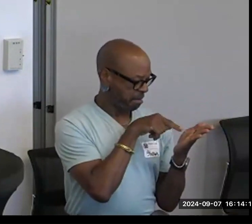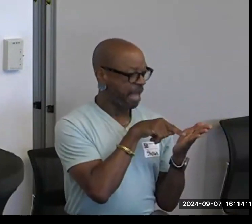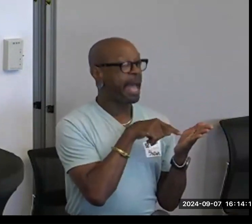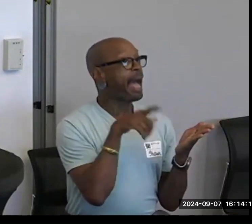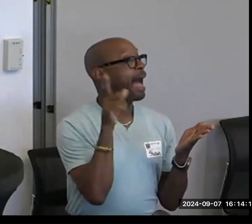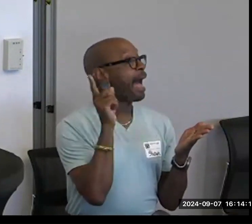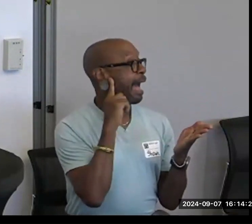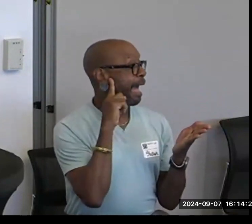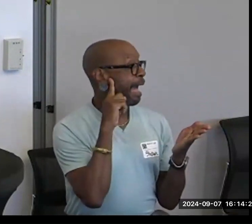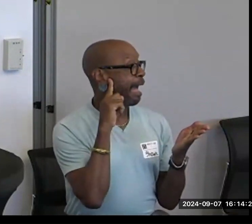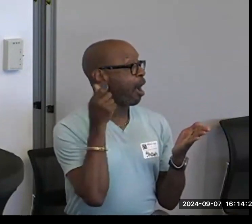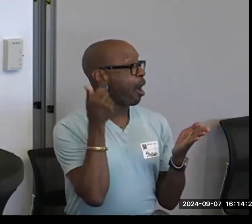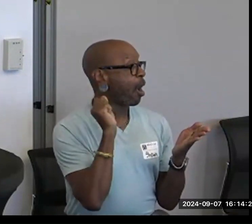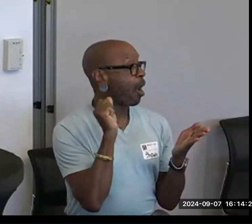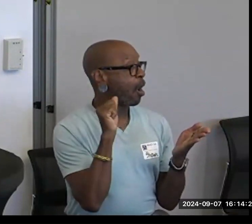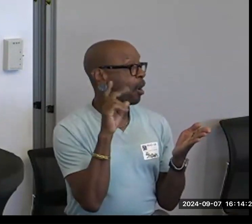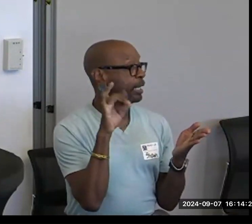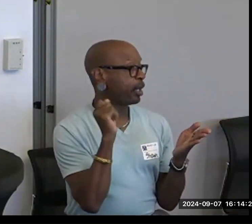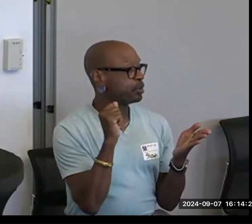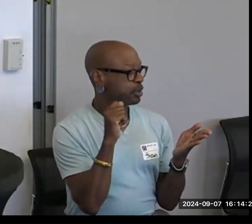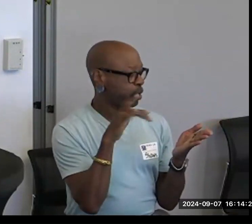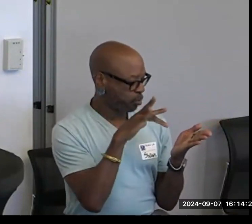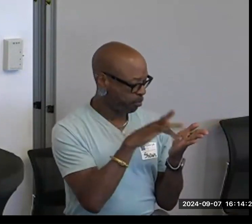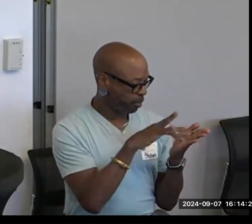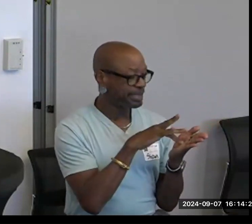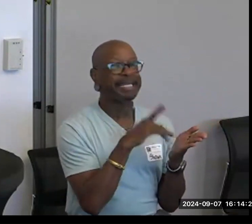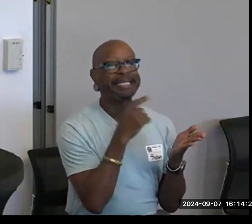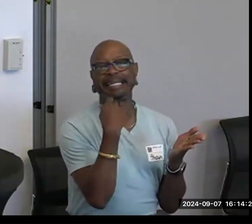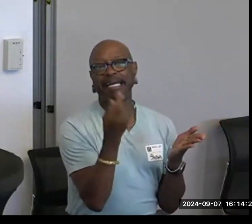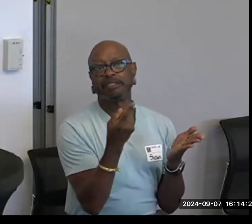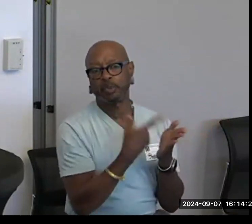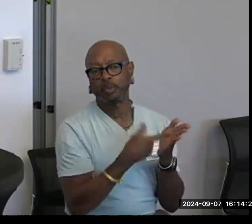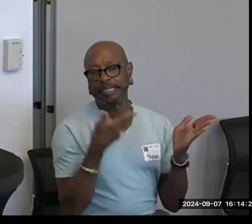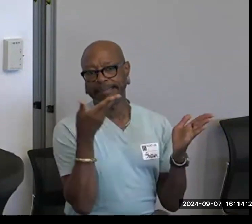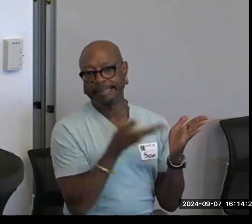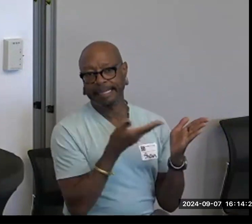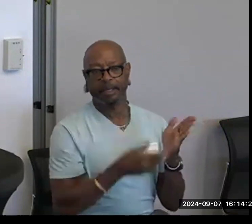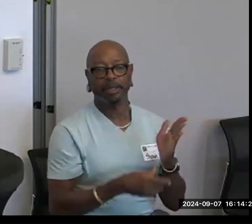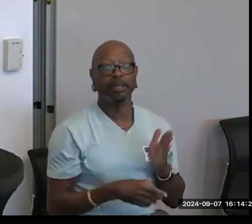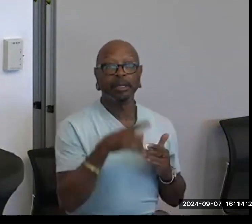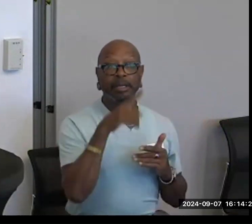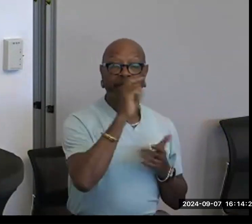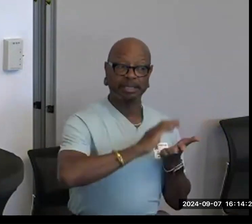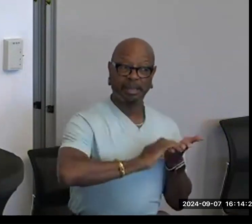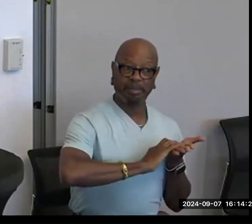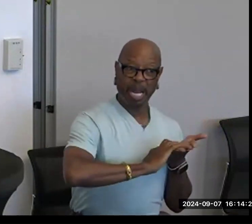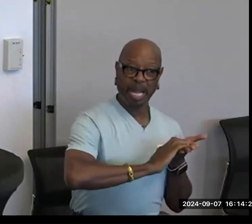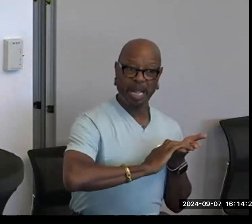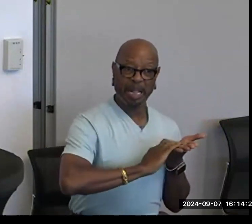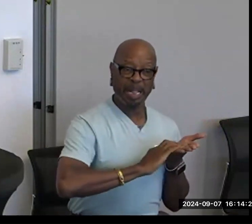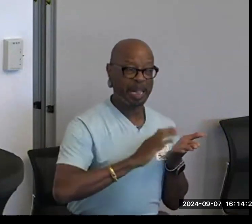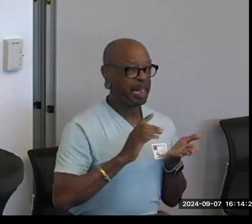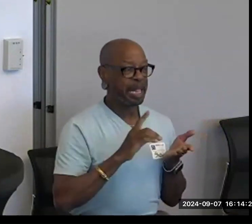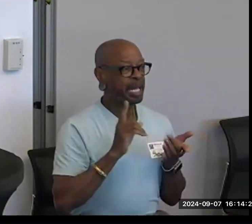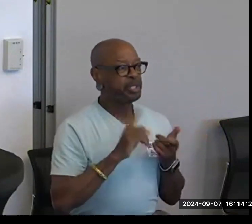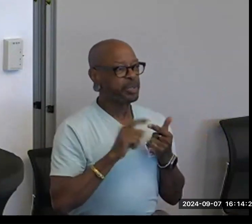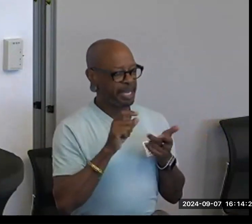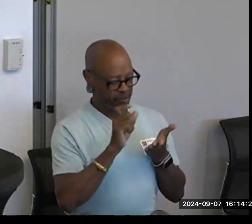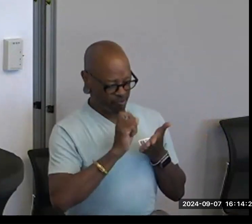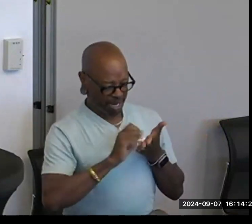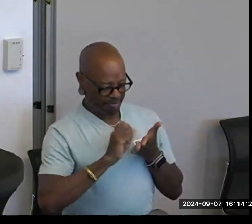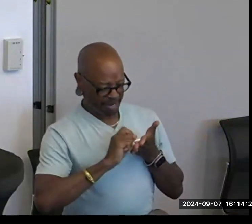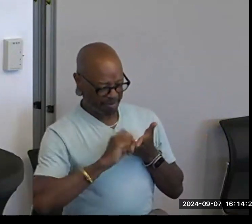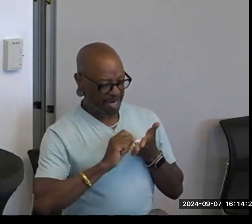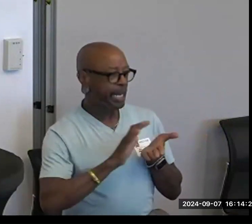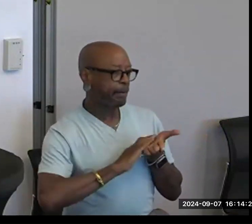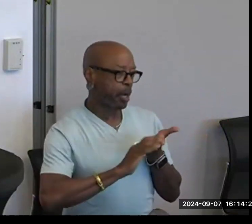audio tag of wherever you're pressing, it announces what's there. And because Braille, you can't write all this stuff out in